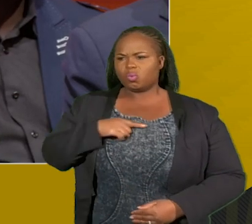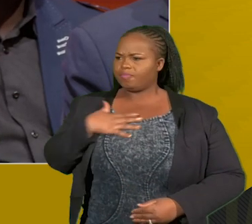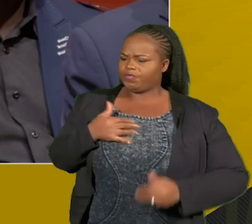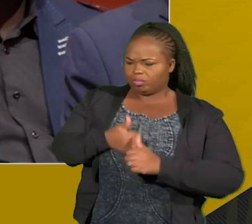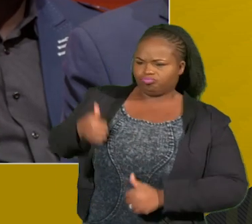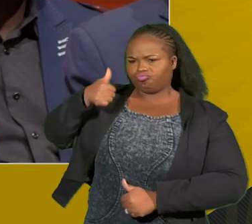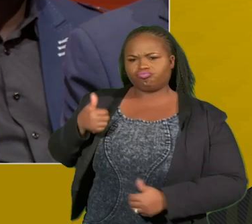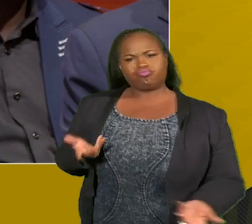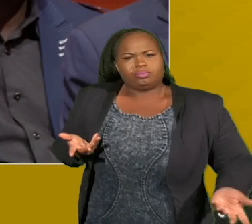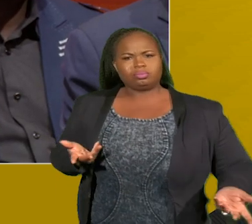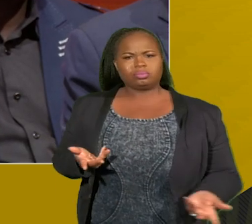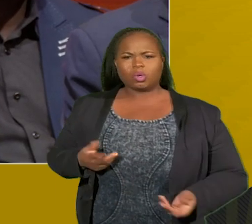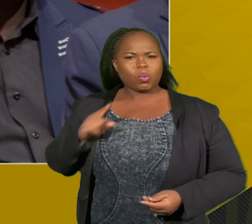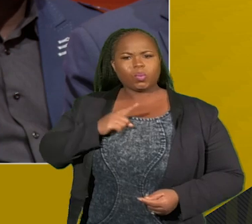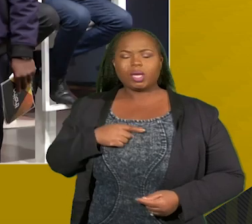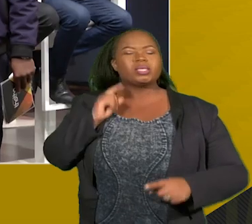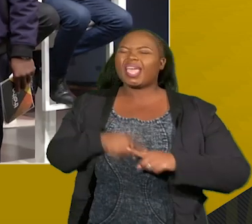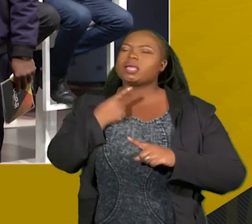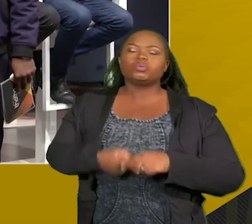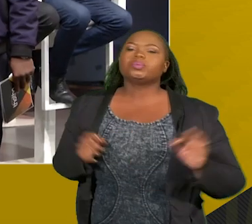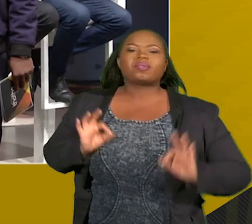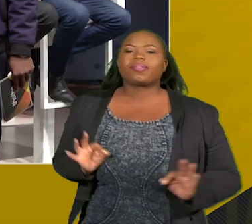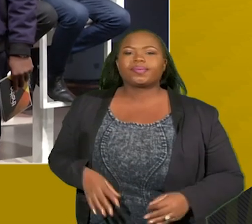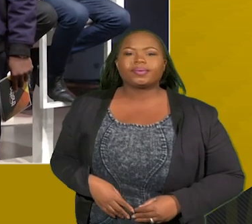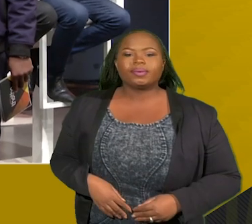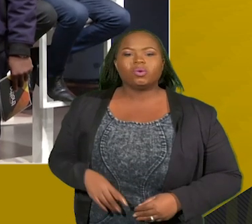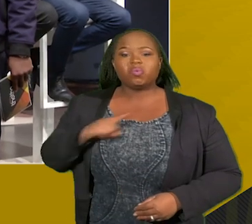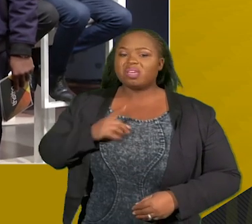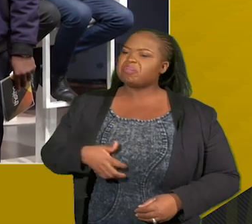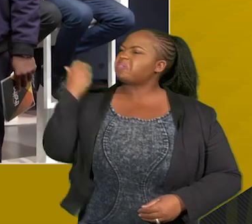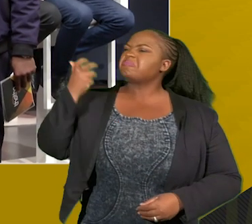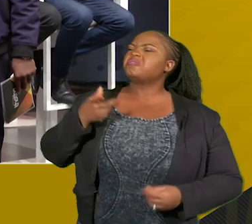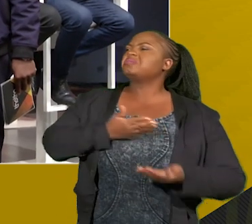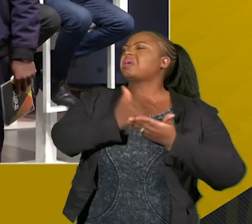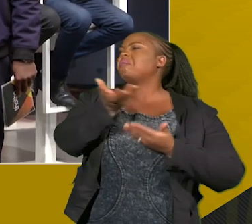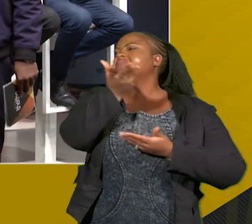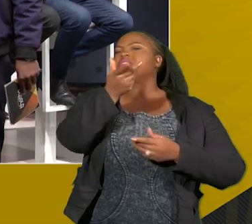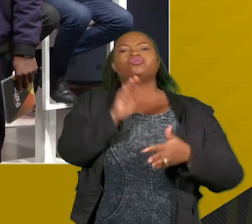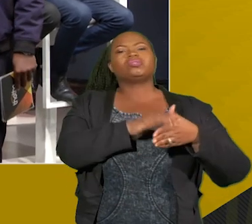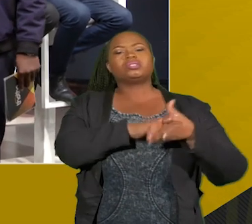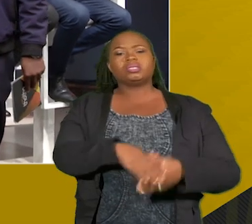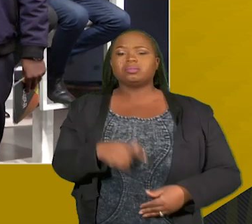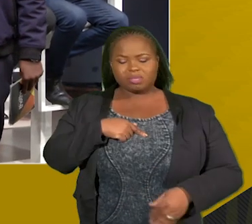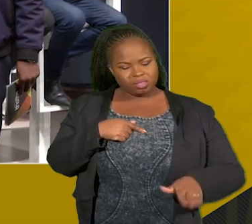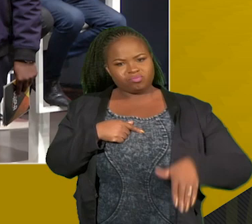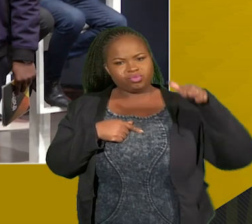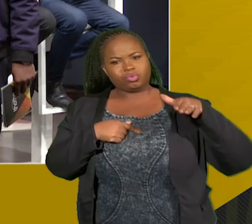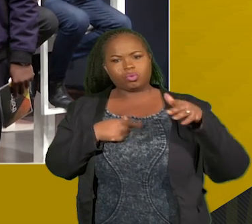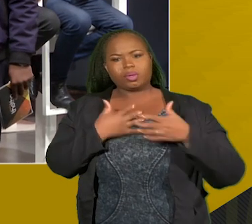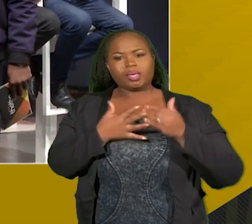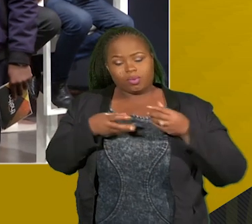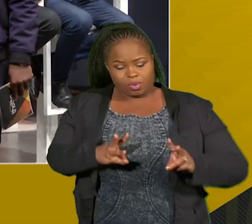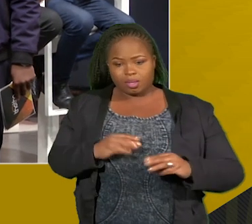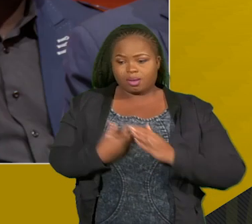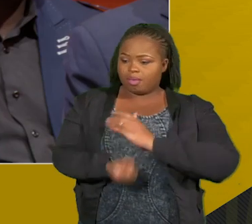supremacy. There's no excuse ukuthi ngimshayelane. Ngi angry for some reason ezingaziwa umuntu. Ngikhule whatsoever